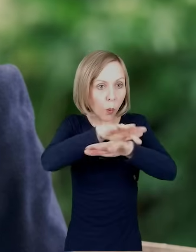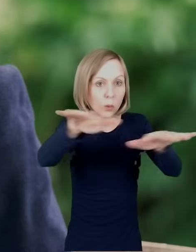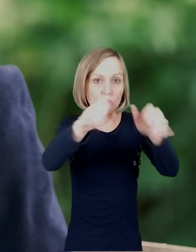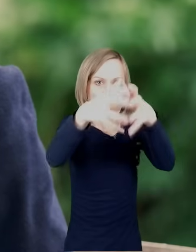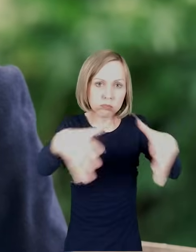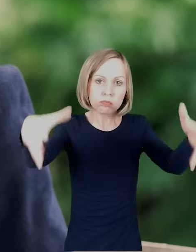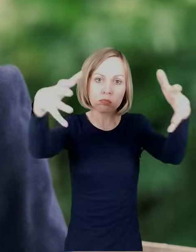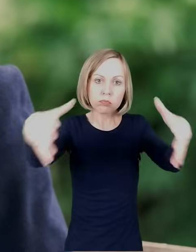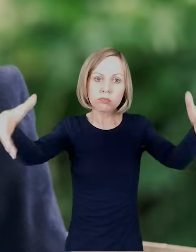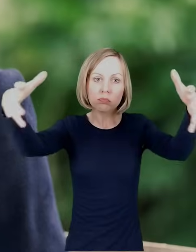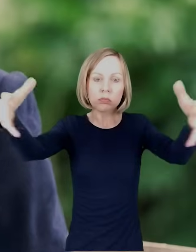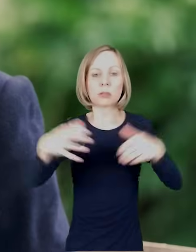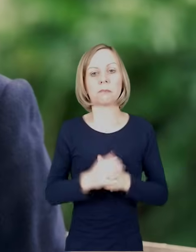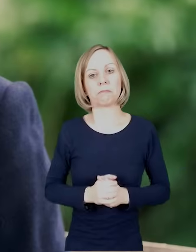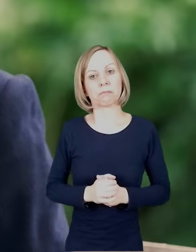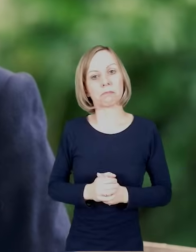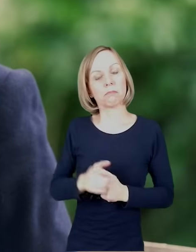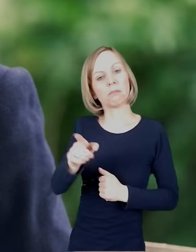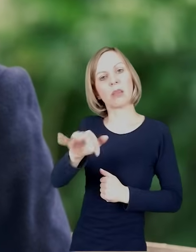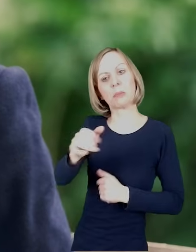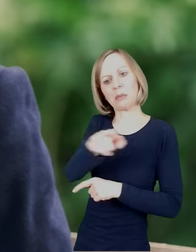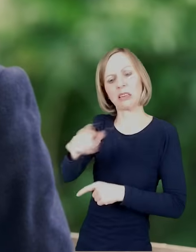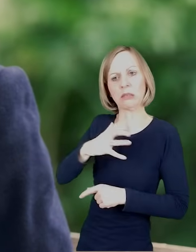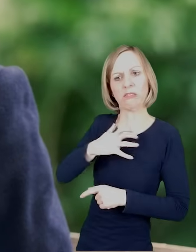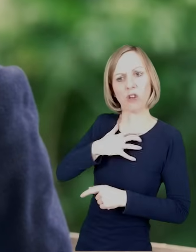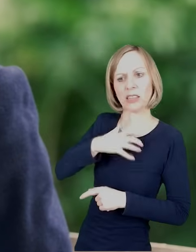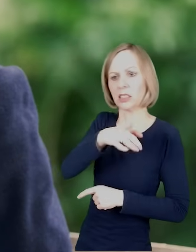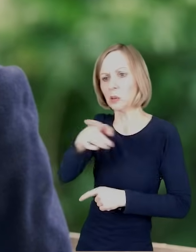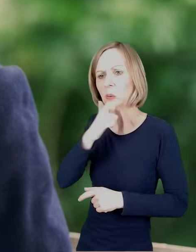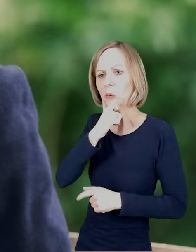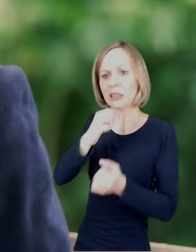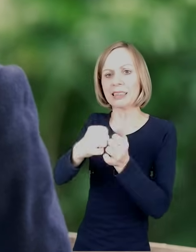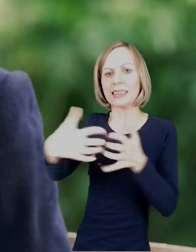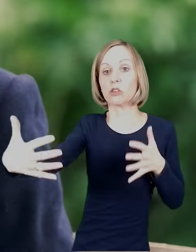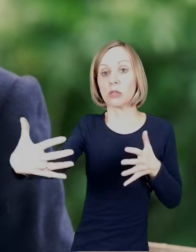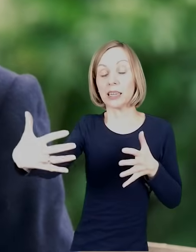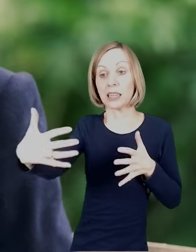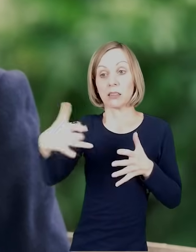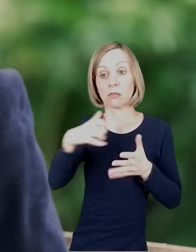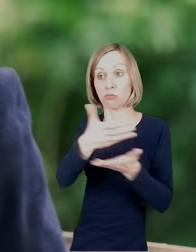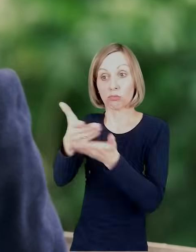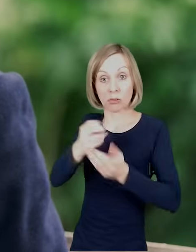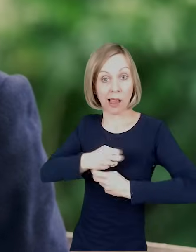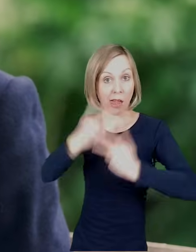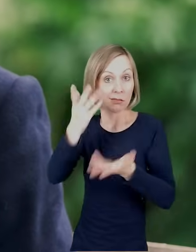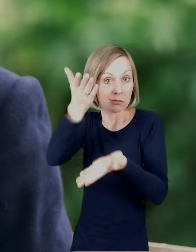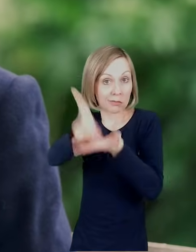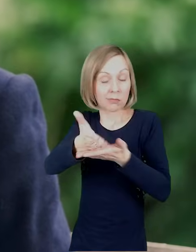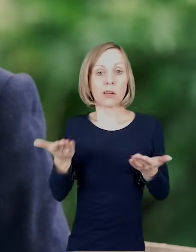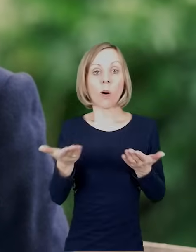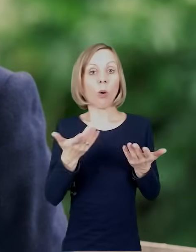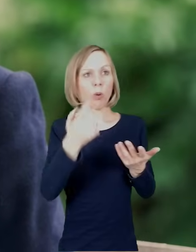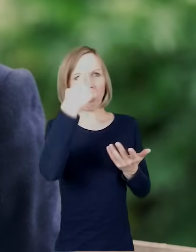called to share, to multiply, to grow in the world, always. Even with those with whom we fear or